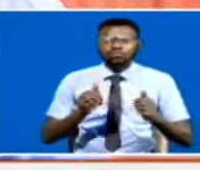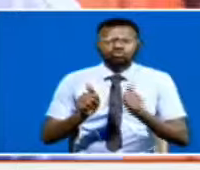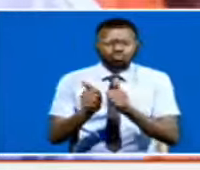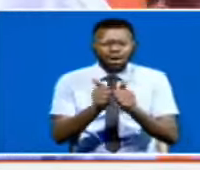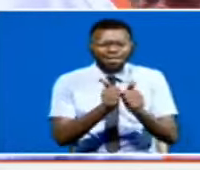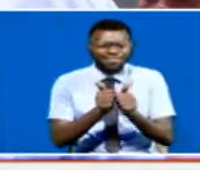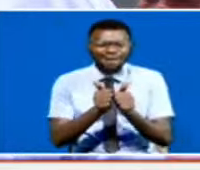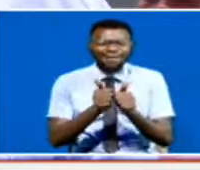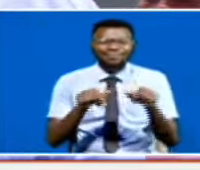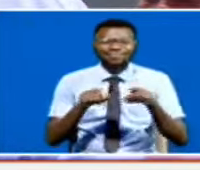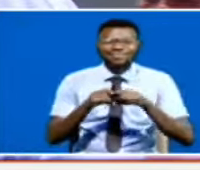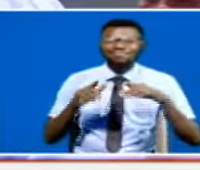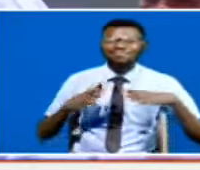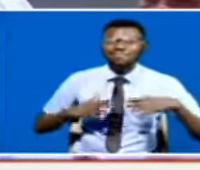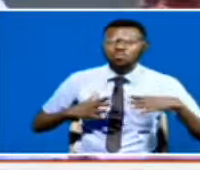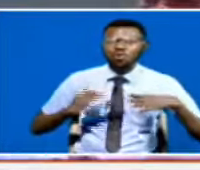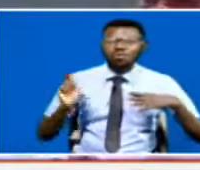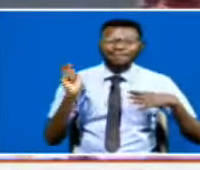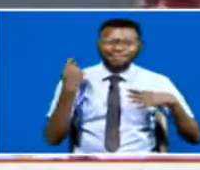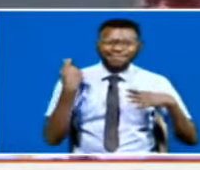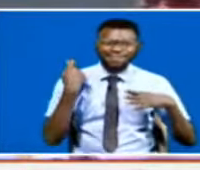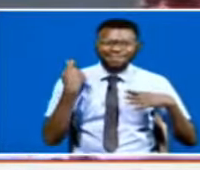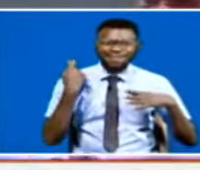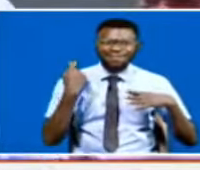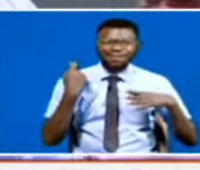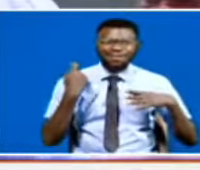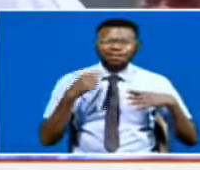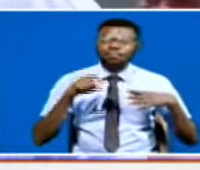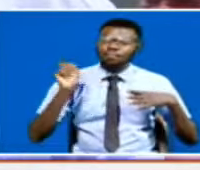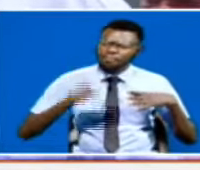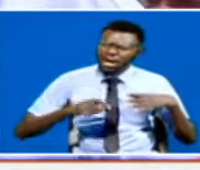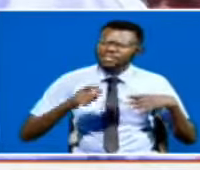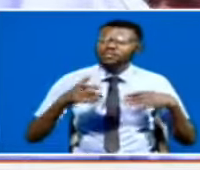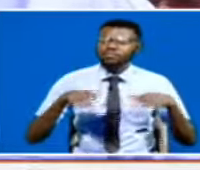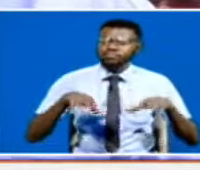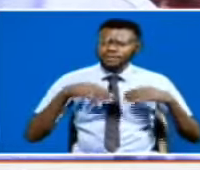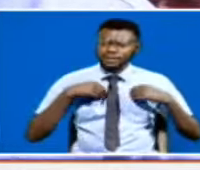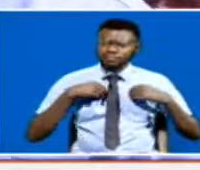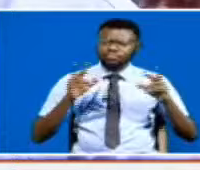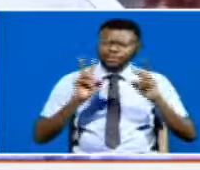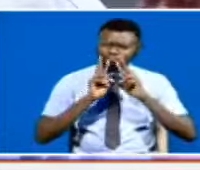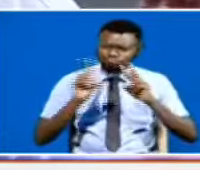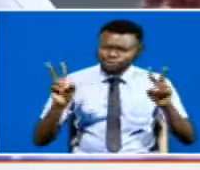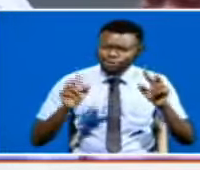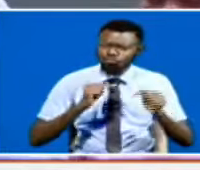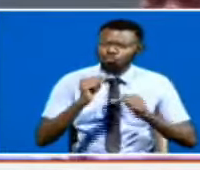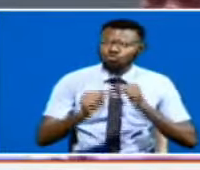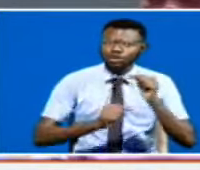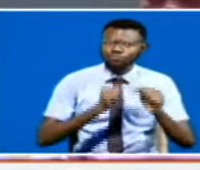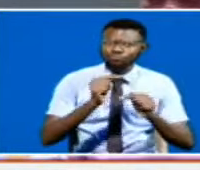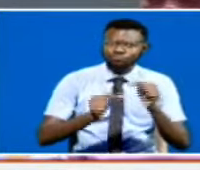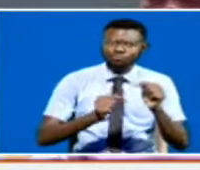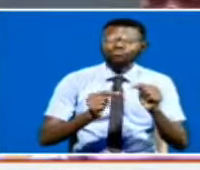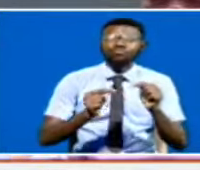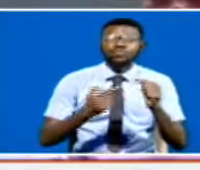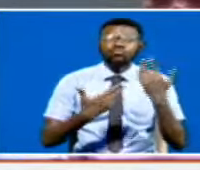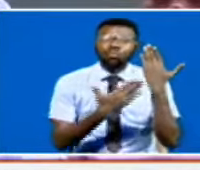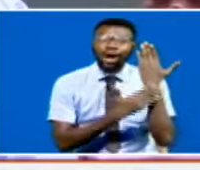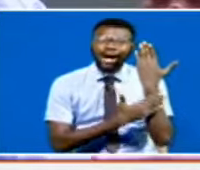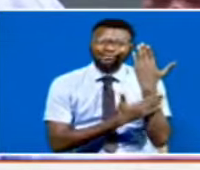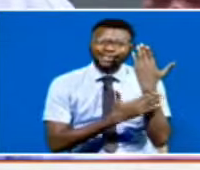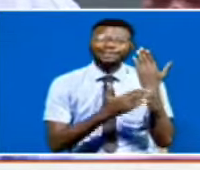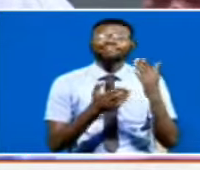as Kenyans for us to impress upon peace for the future of our country and our children. It